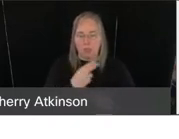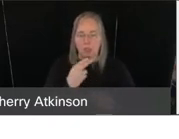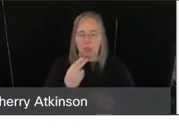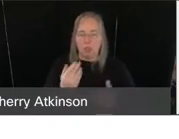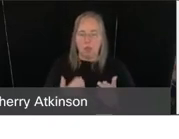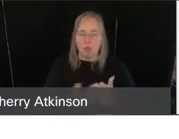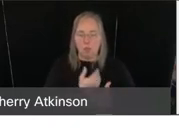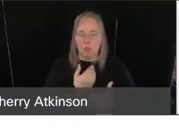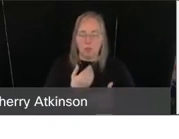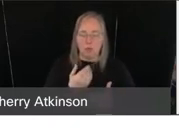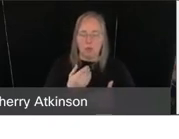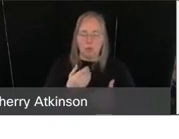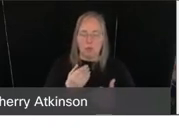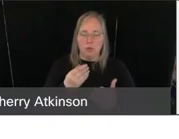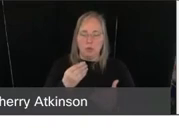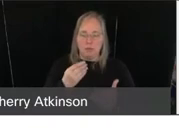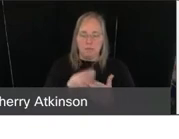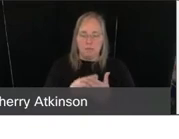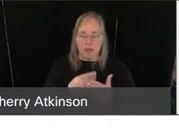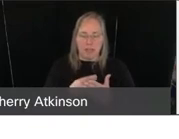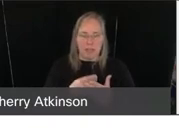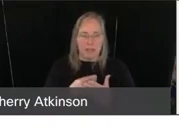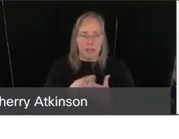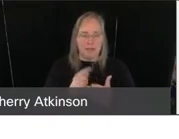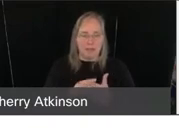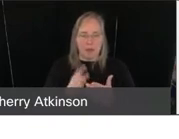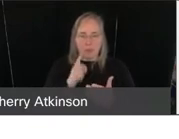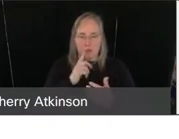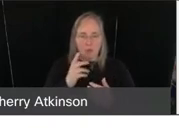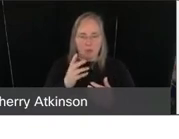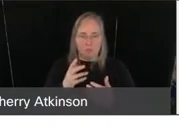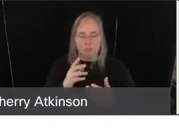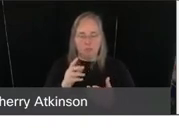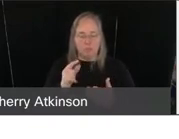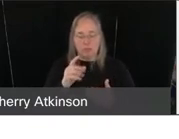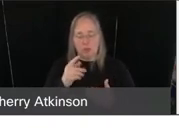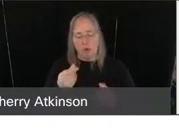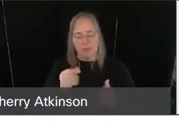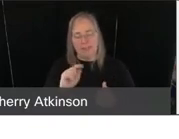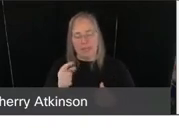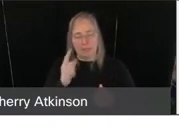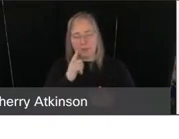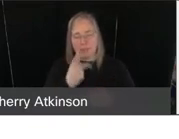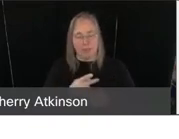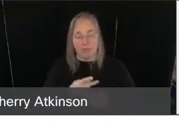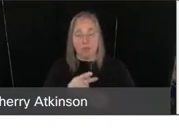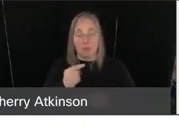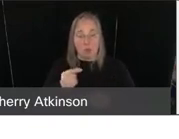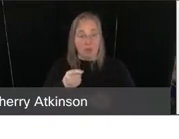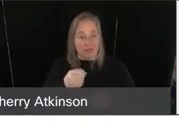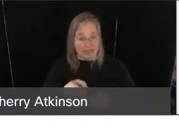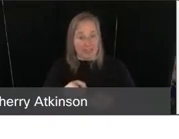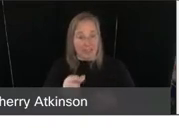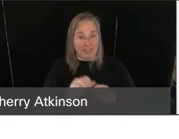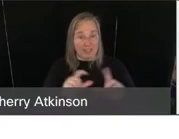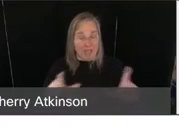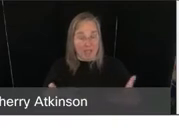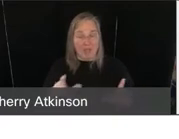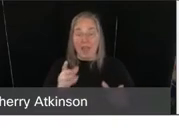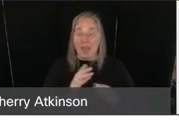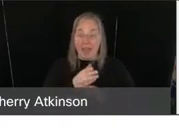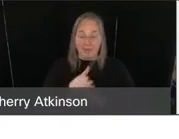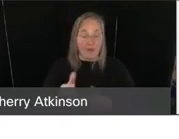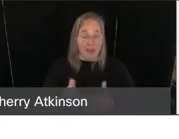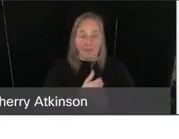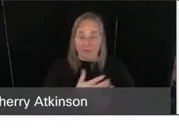to take care of. So what Carl showed as project fund balance is after taking care of everything we just talked about, what's going to be left.